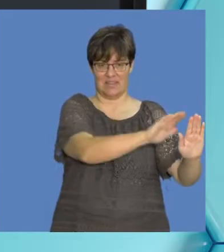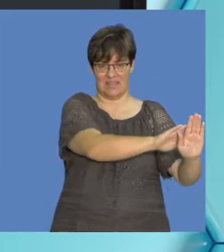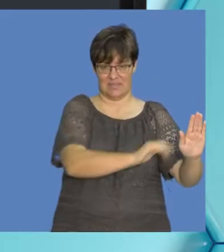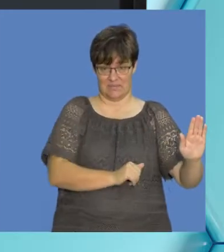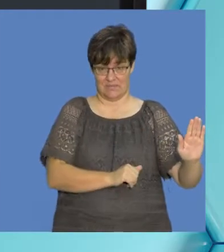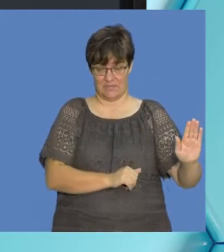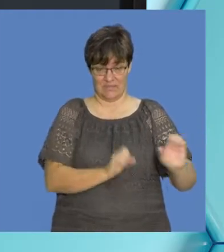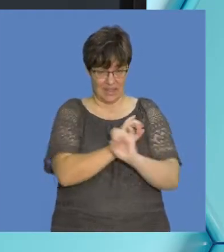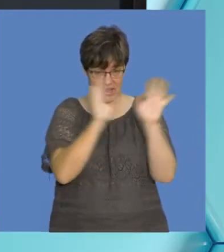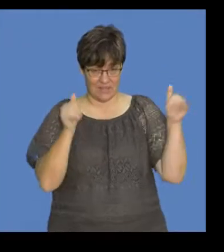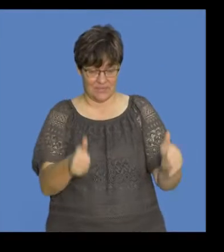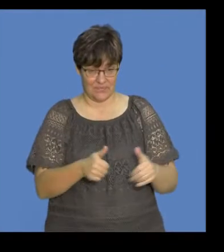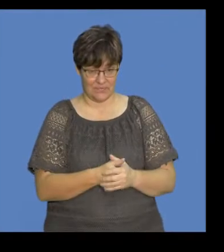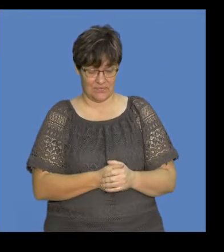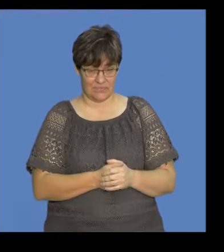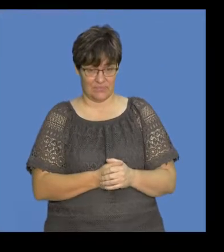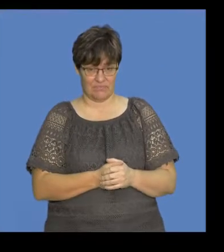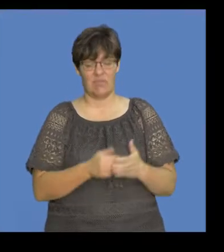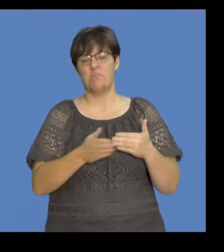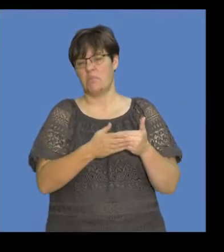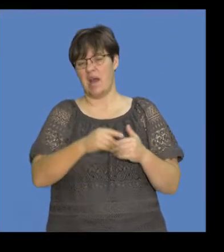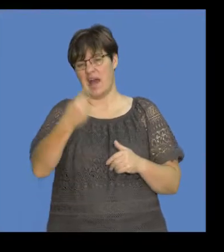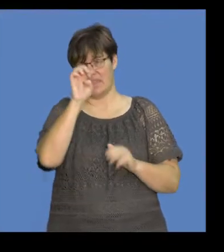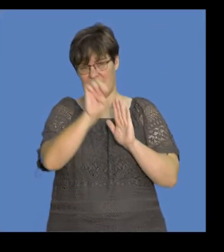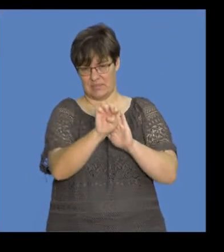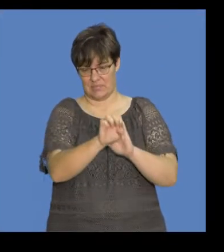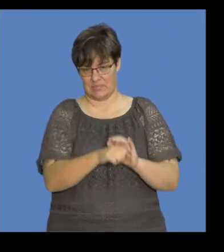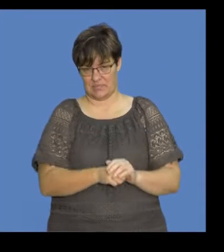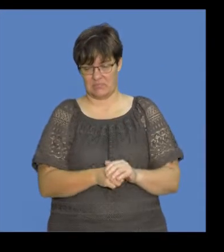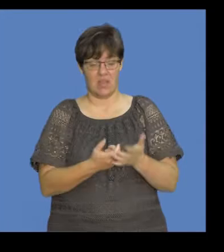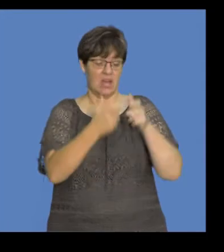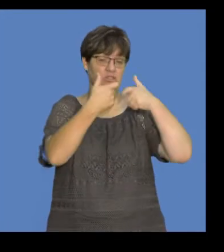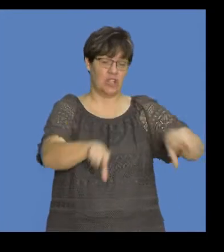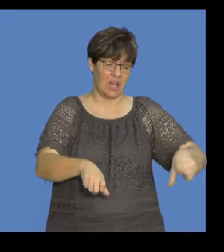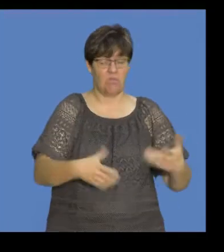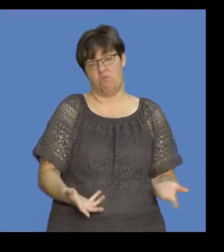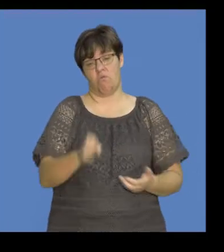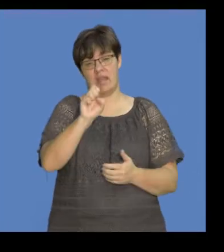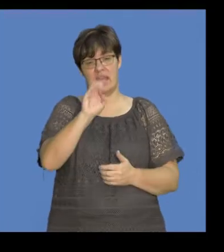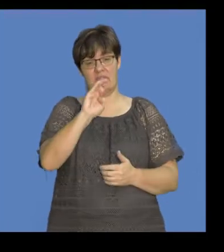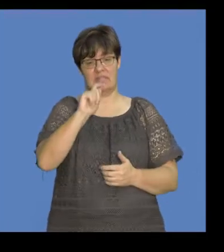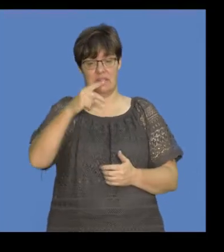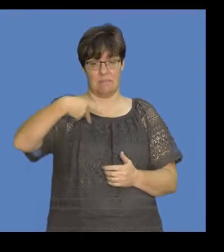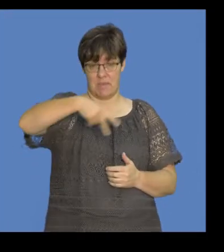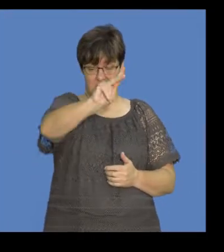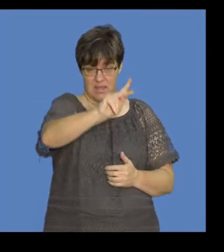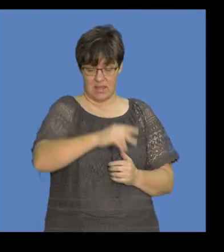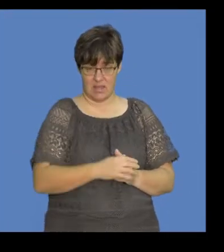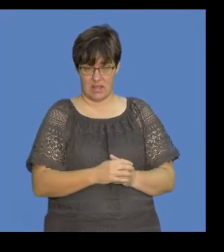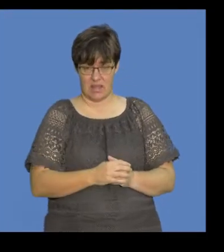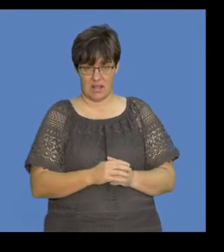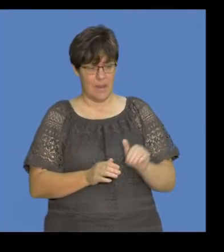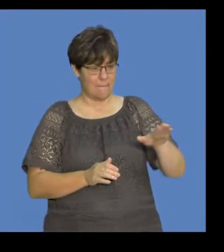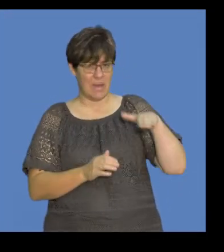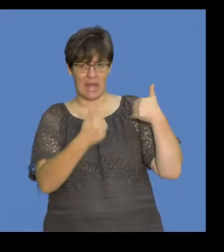Clear, guys? Okay, let's take another example. If there's a check or an EFT payment, right? What happens to our